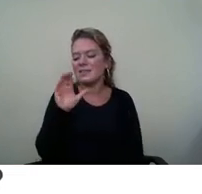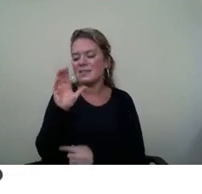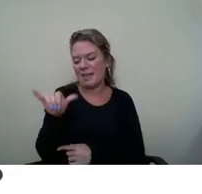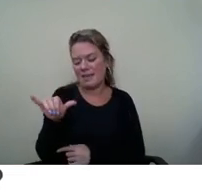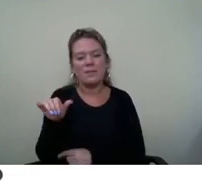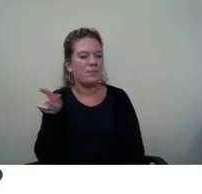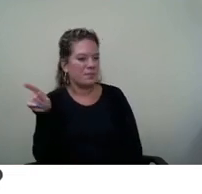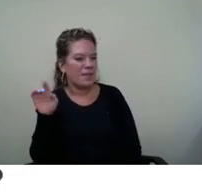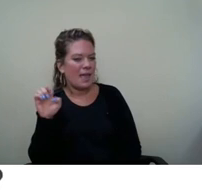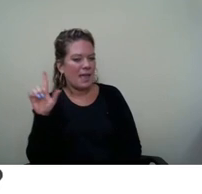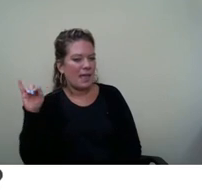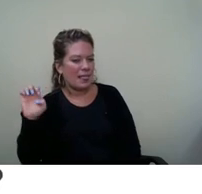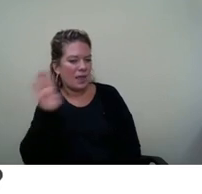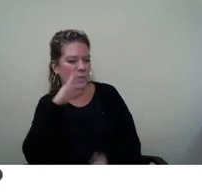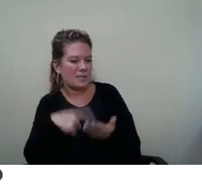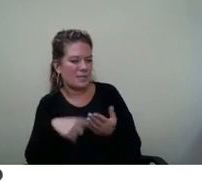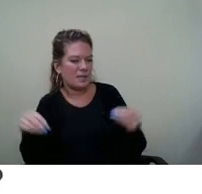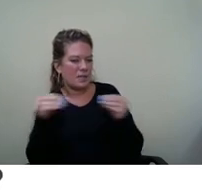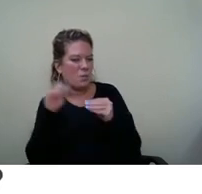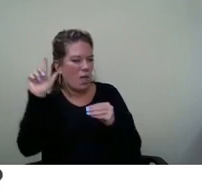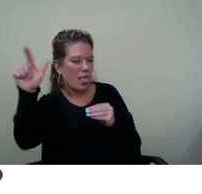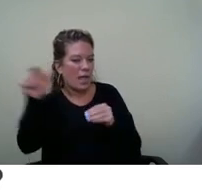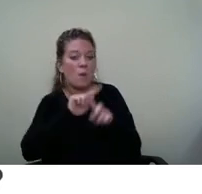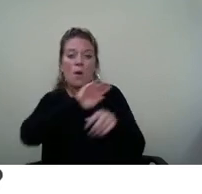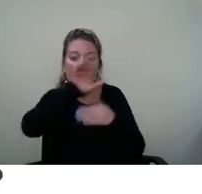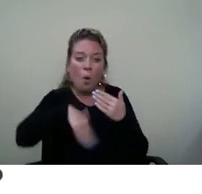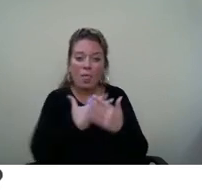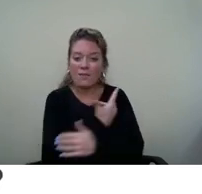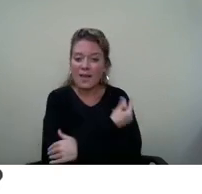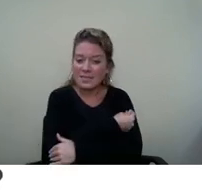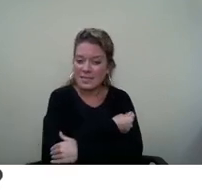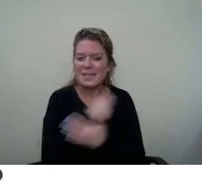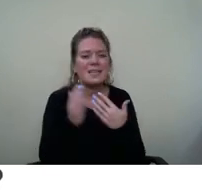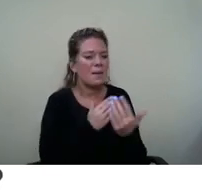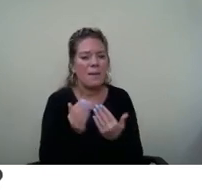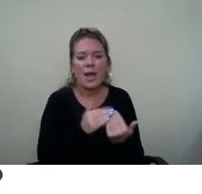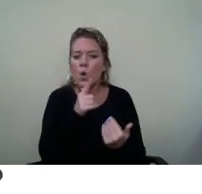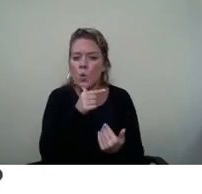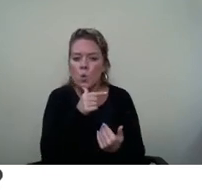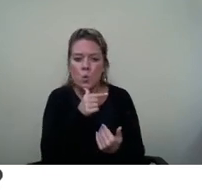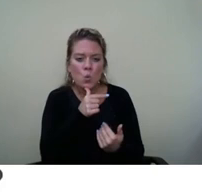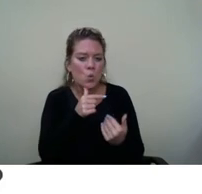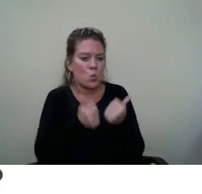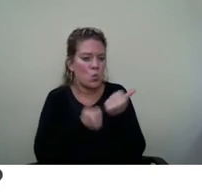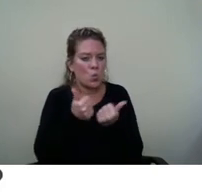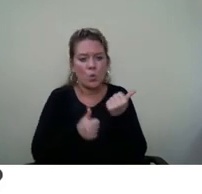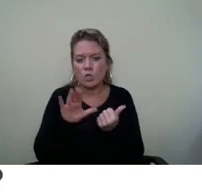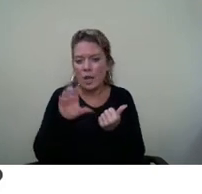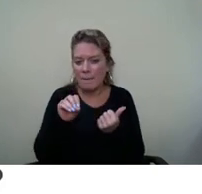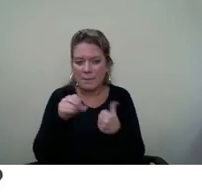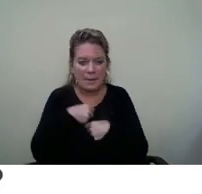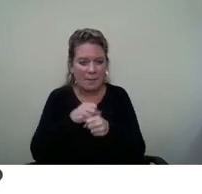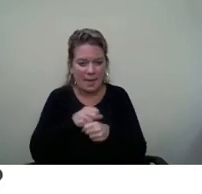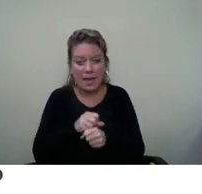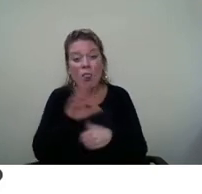bit later, but all of the vaccines, regardless of the company that made them, are 100% effective at